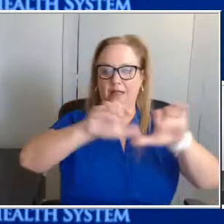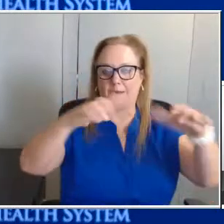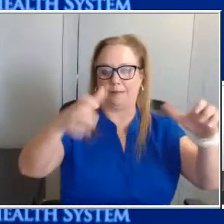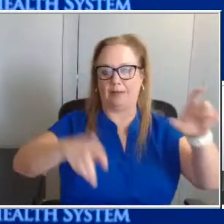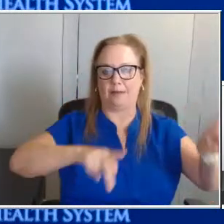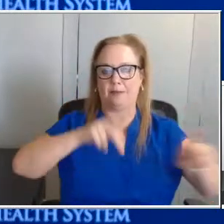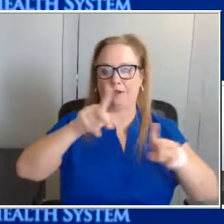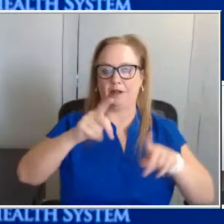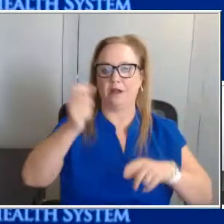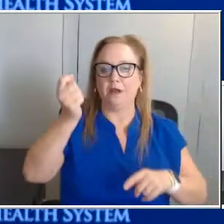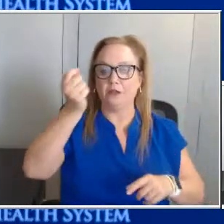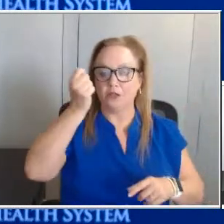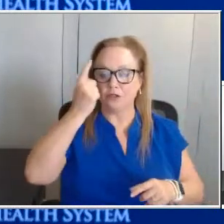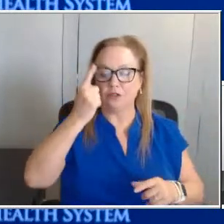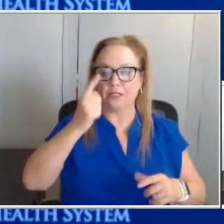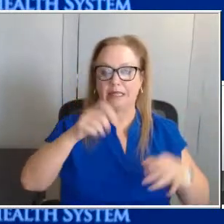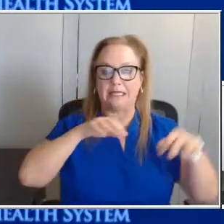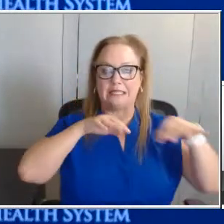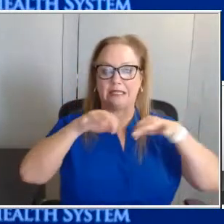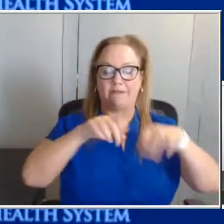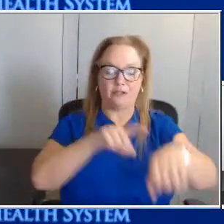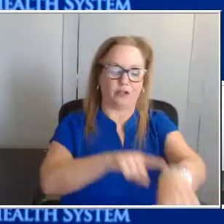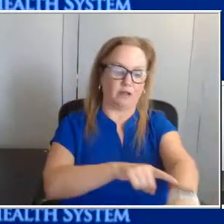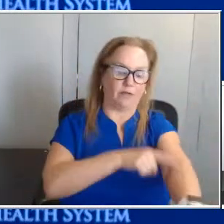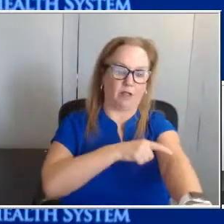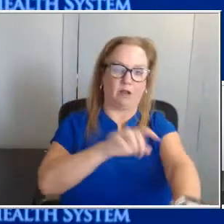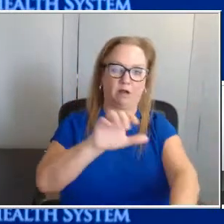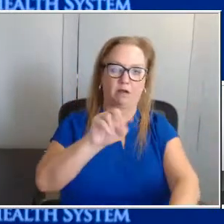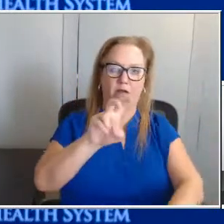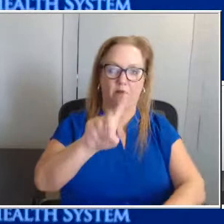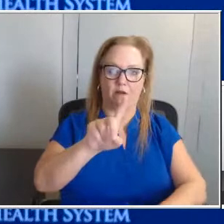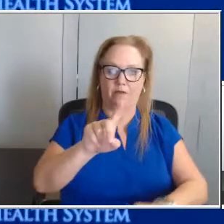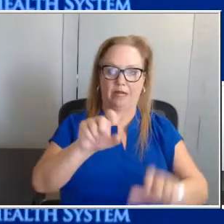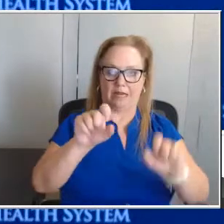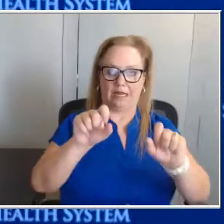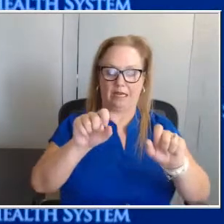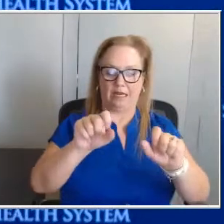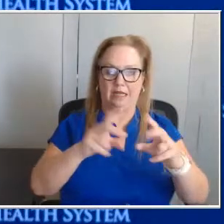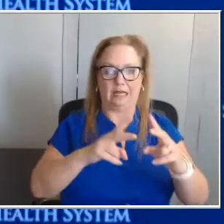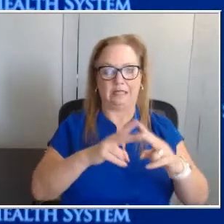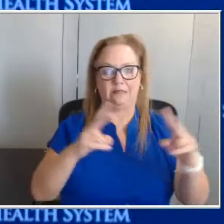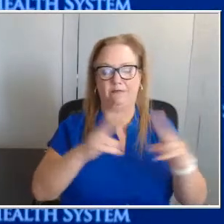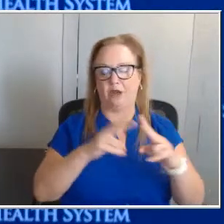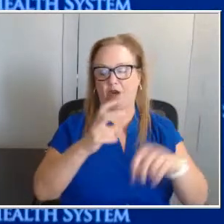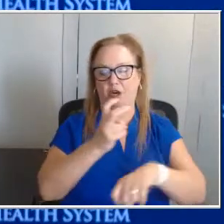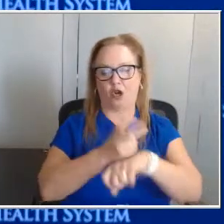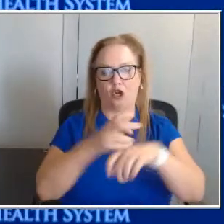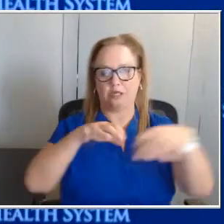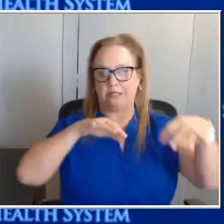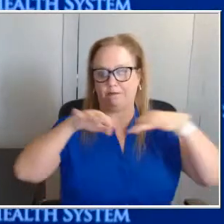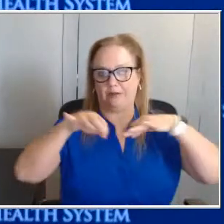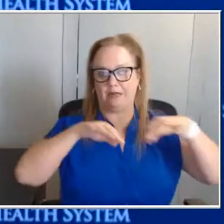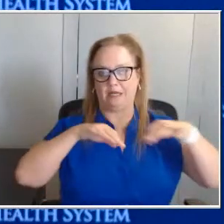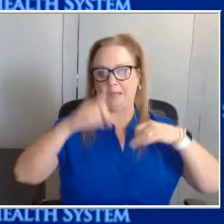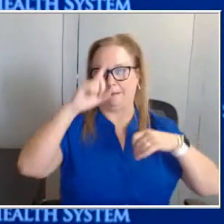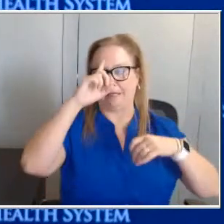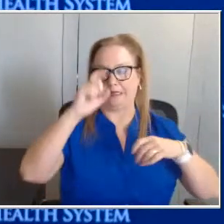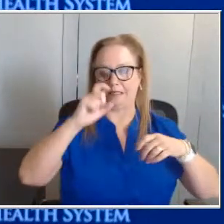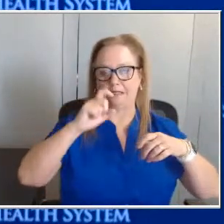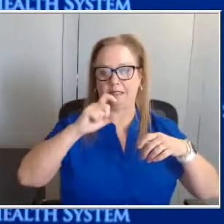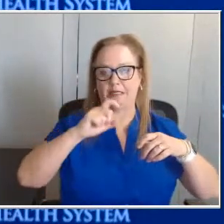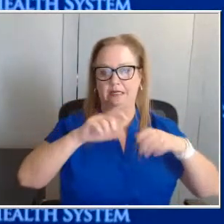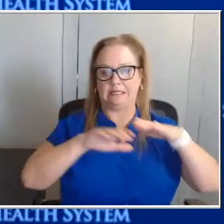this. The definition of long COVID, it is very difficult and hard to define because it is so much based